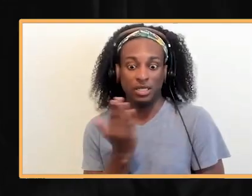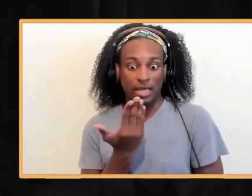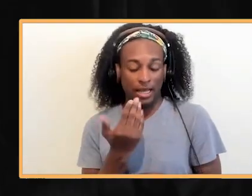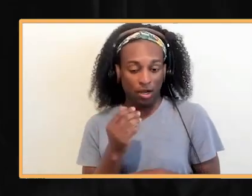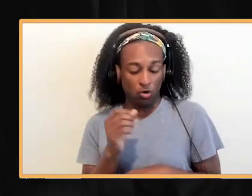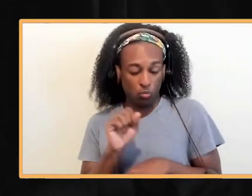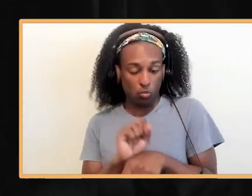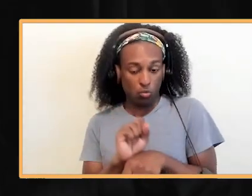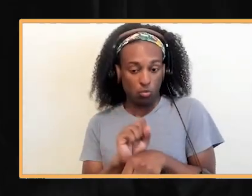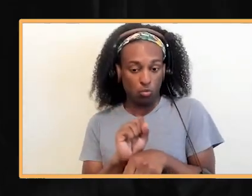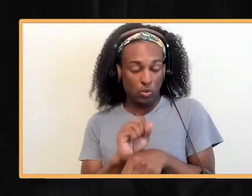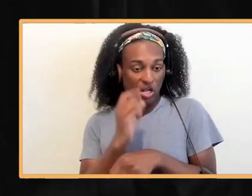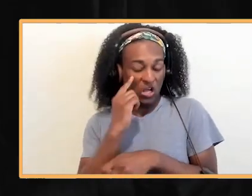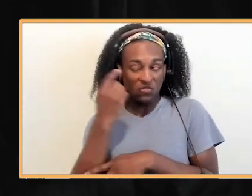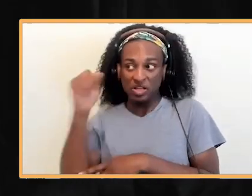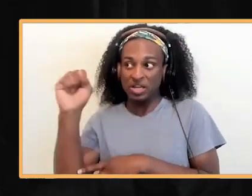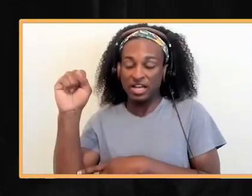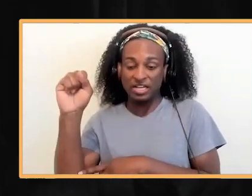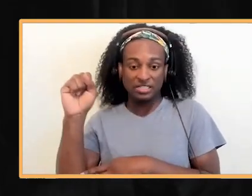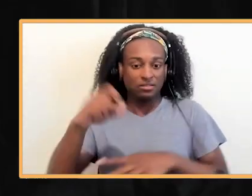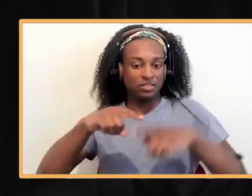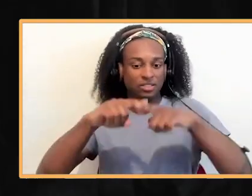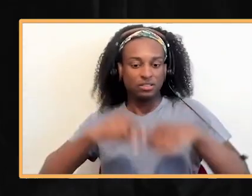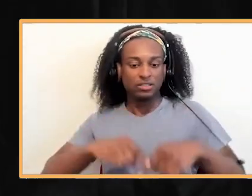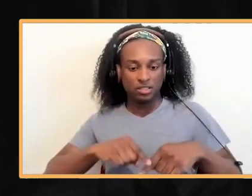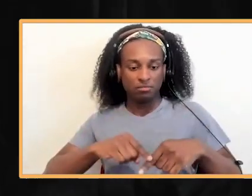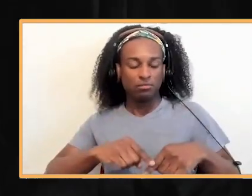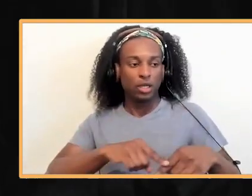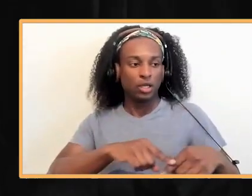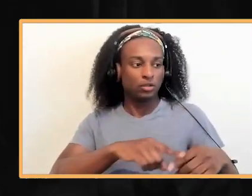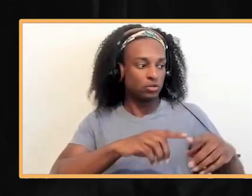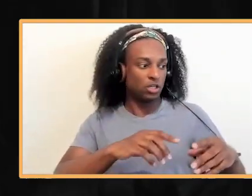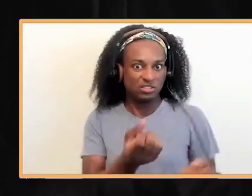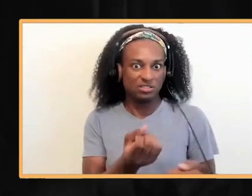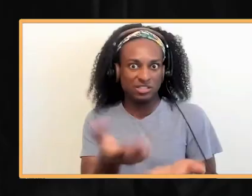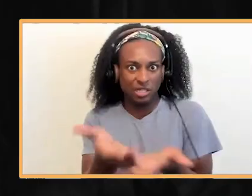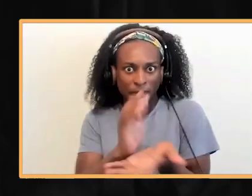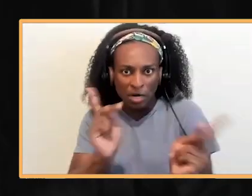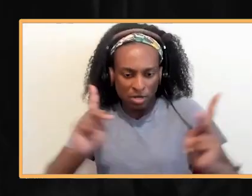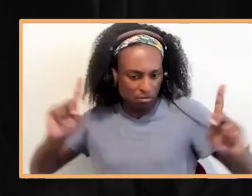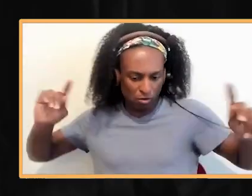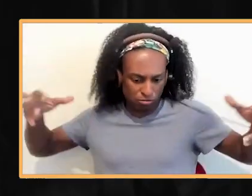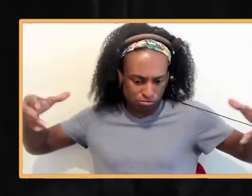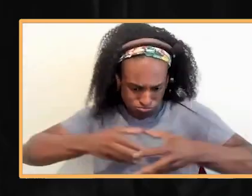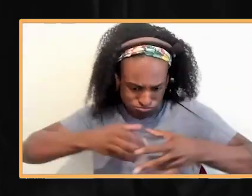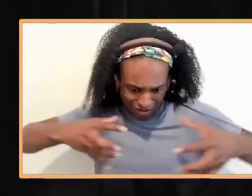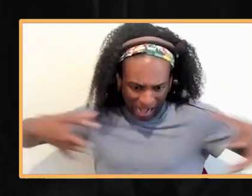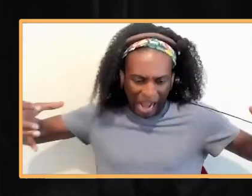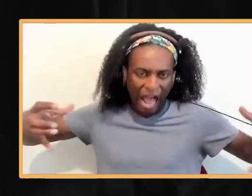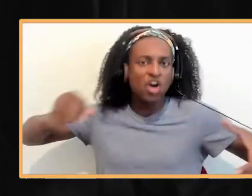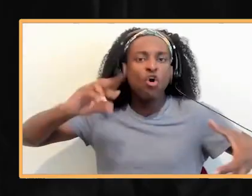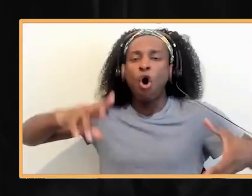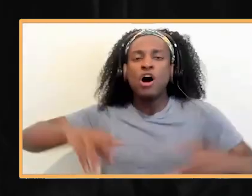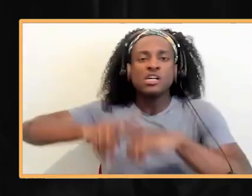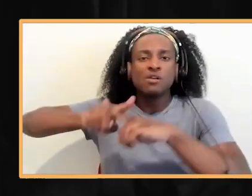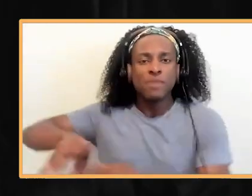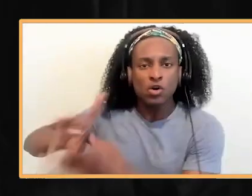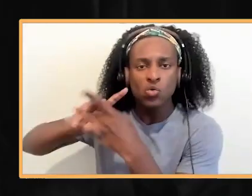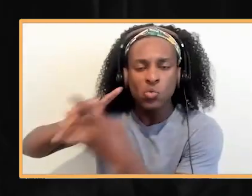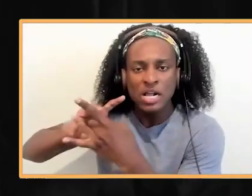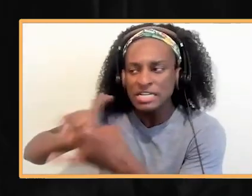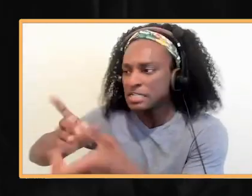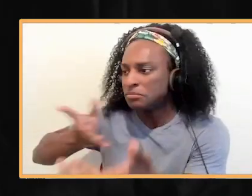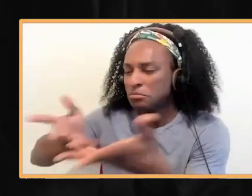Can we change the architecture of systems without changing system architects? And so I think there's something